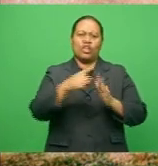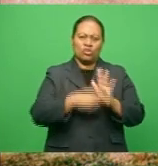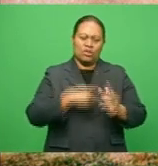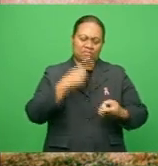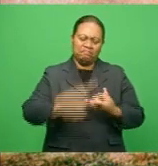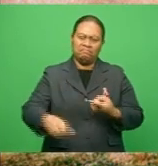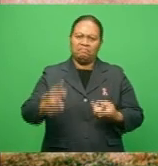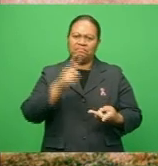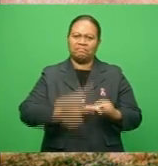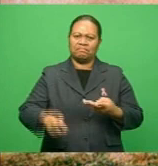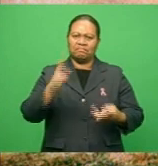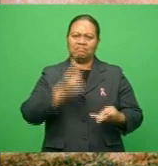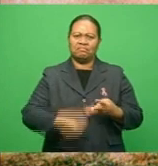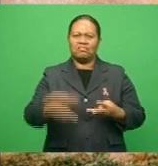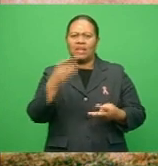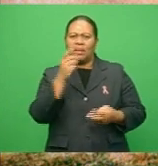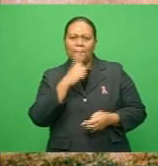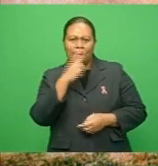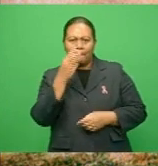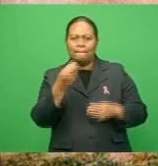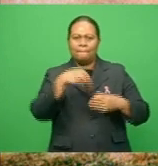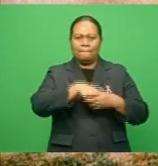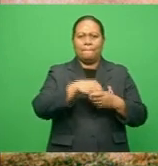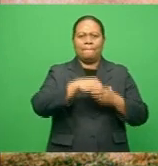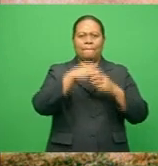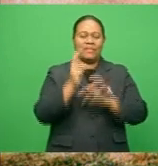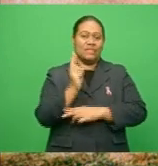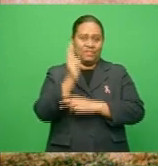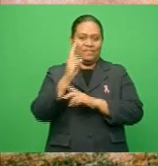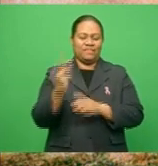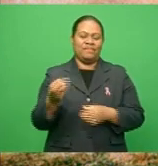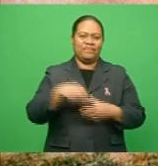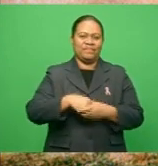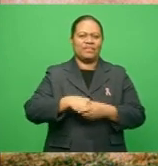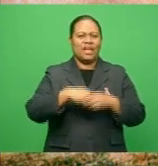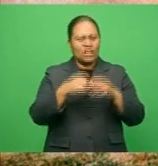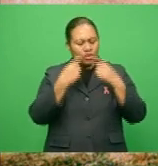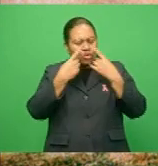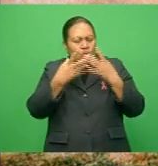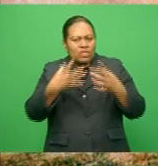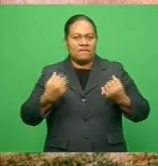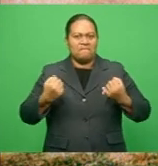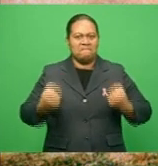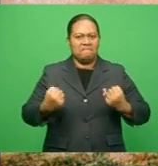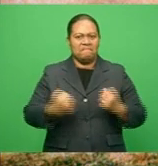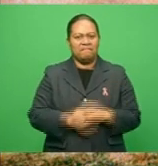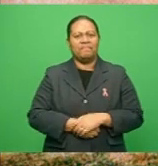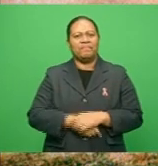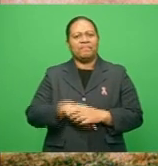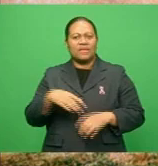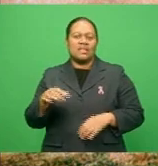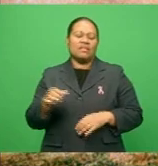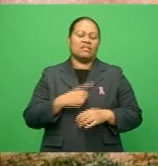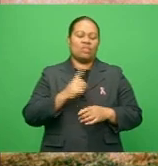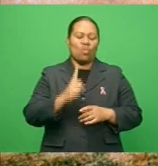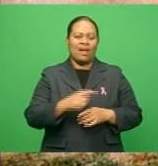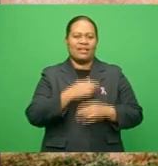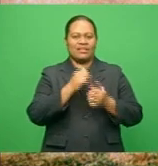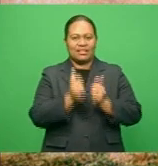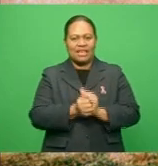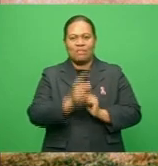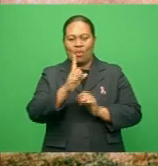Penin Dakai and Metuisela Mbeitaki. The team aims to improve its fitness and just take it one game at a time.